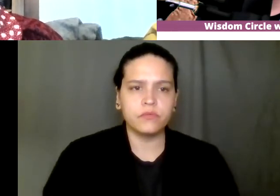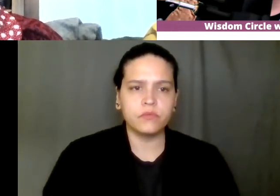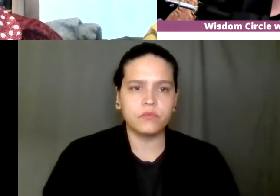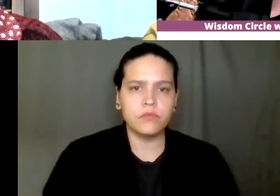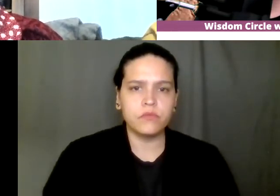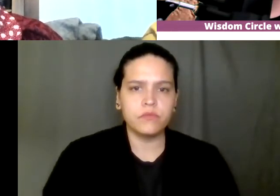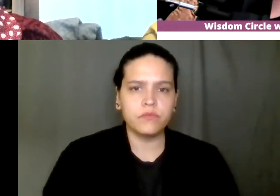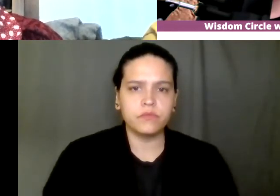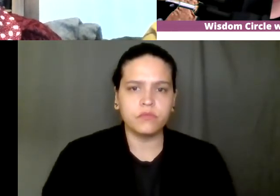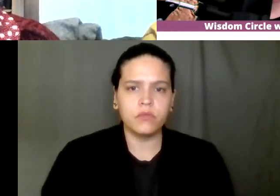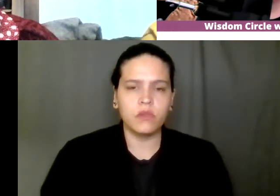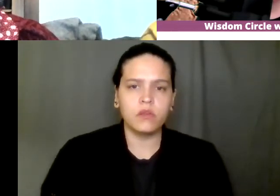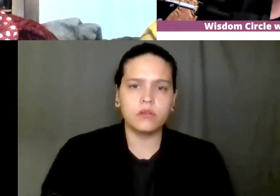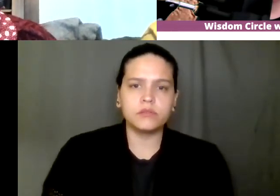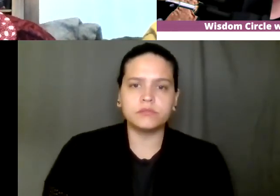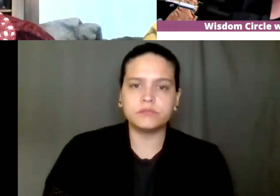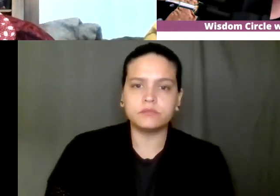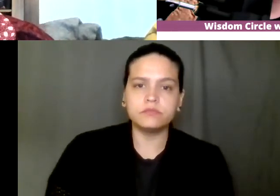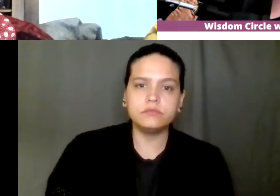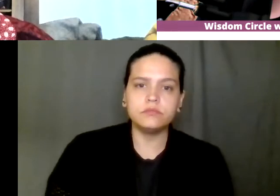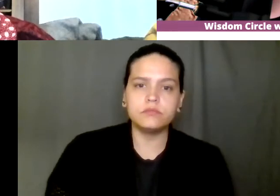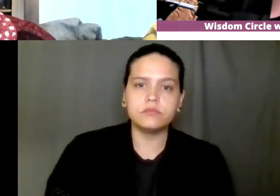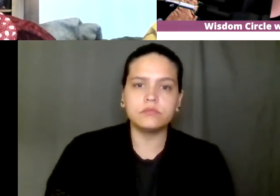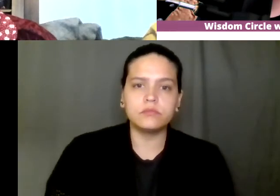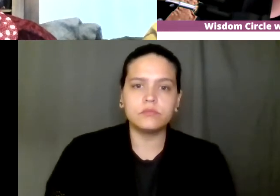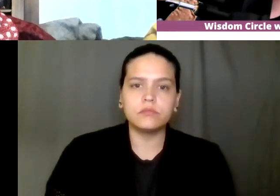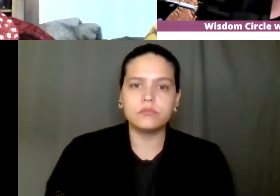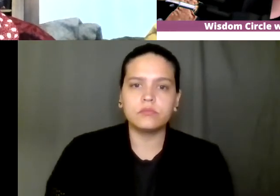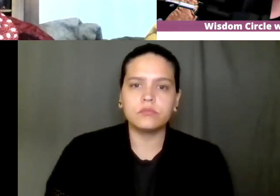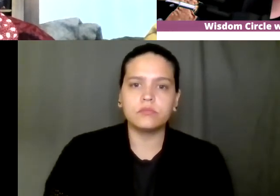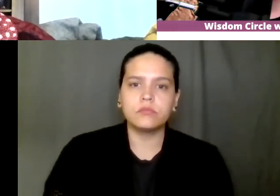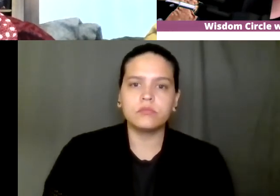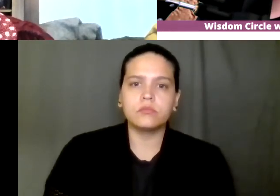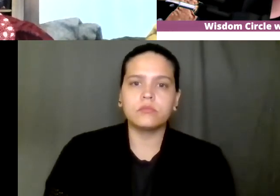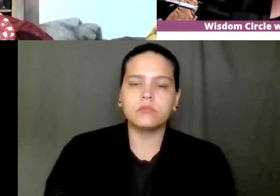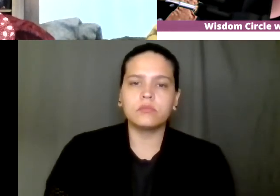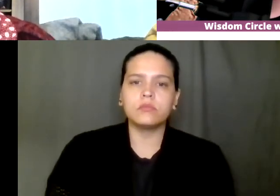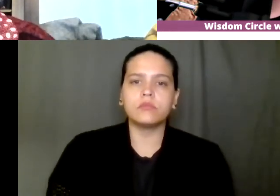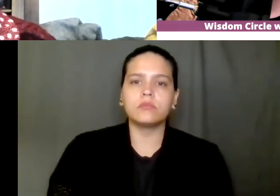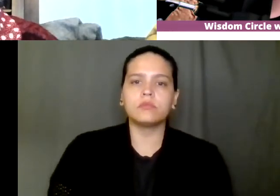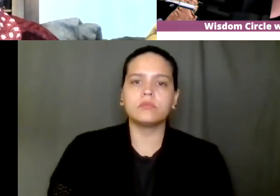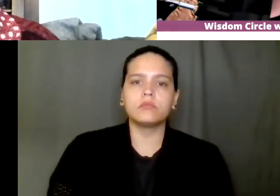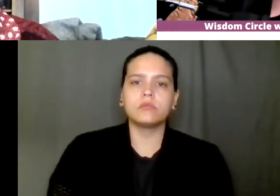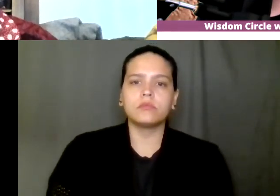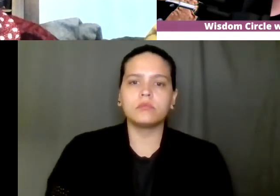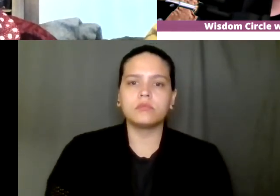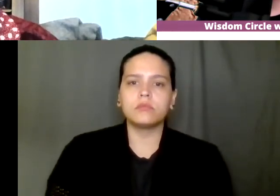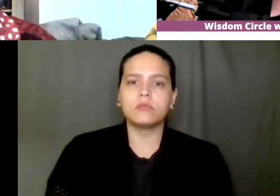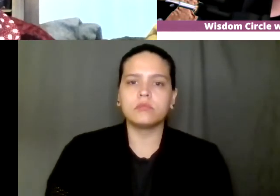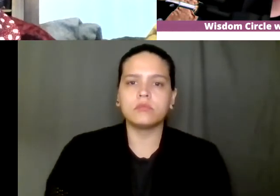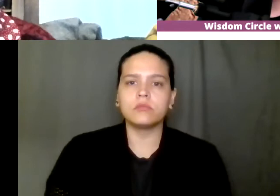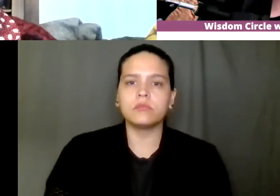What are they, though? What are ye not in Tindo, ye yasky? Somebody, what zeddy, what so